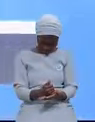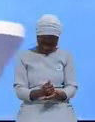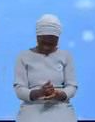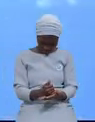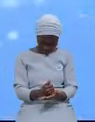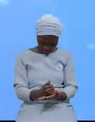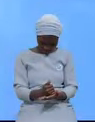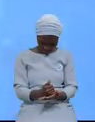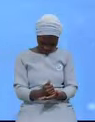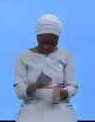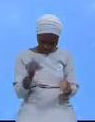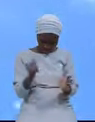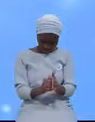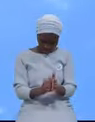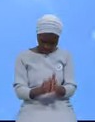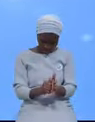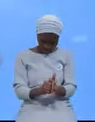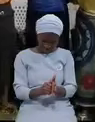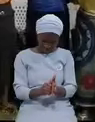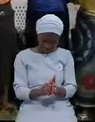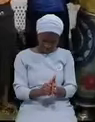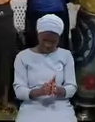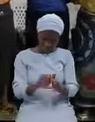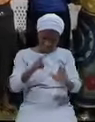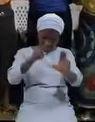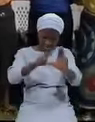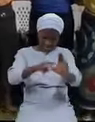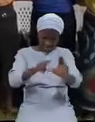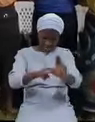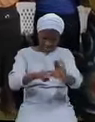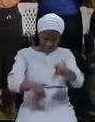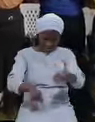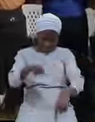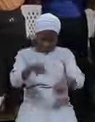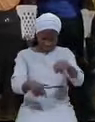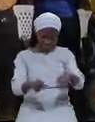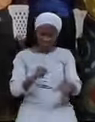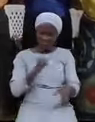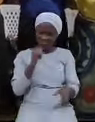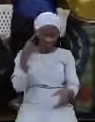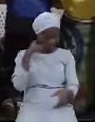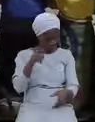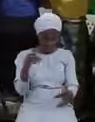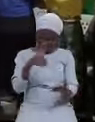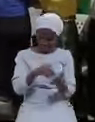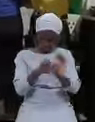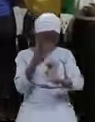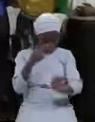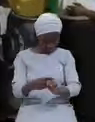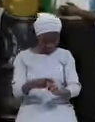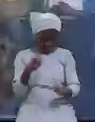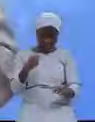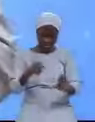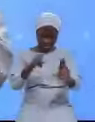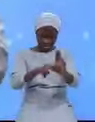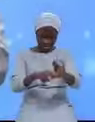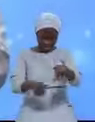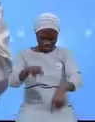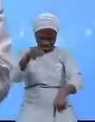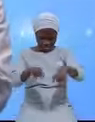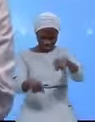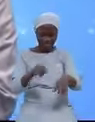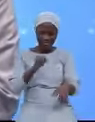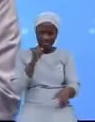That wheelchair is no more for you. The crutches are no more for you. And